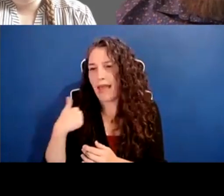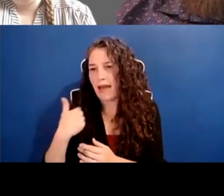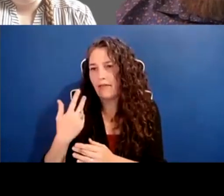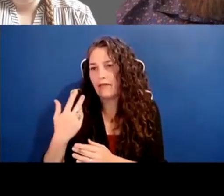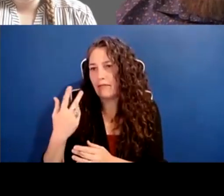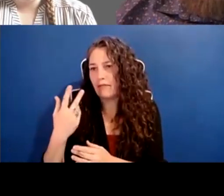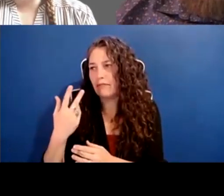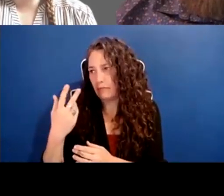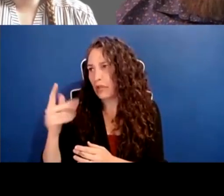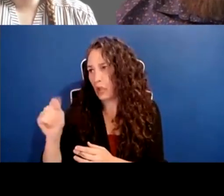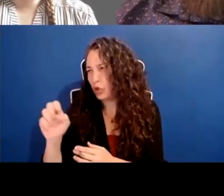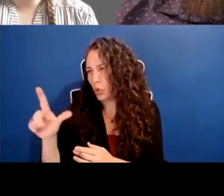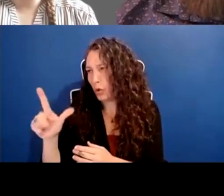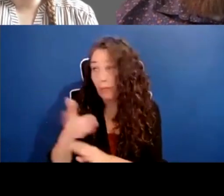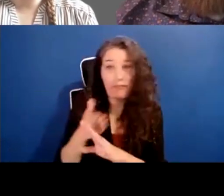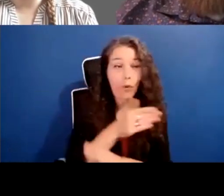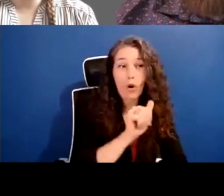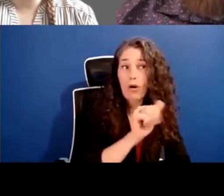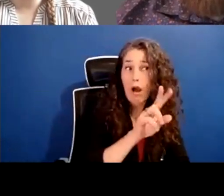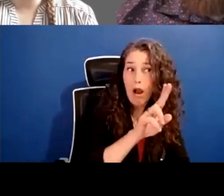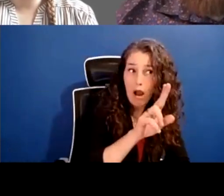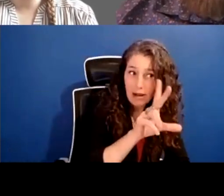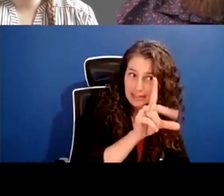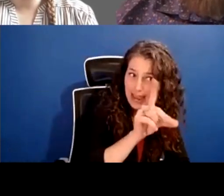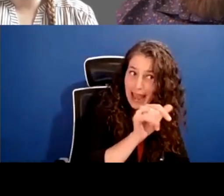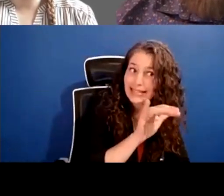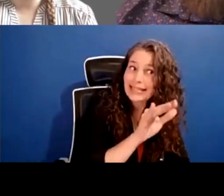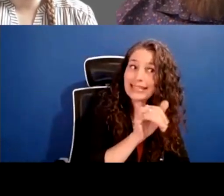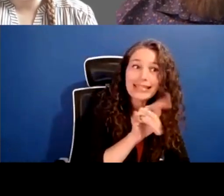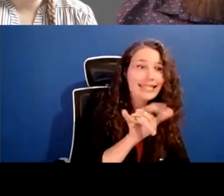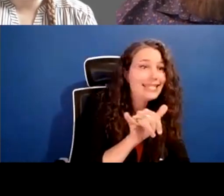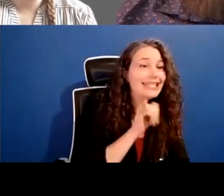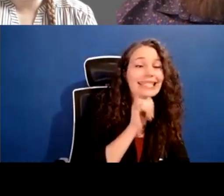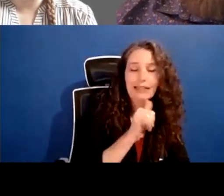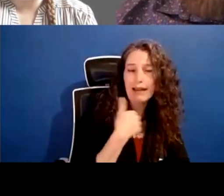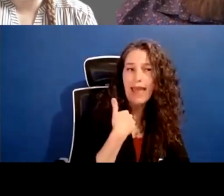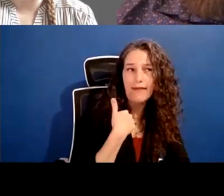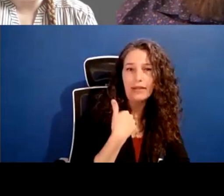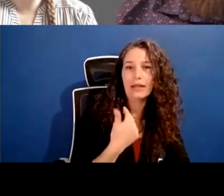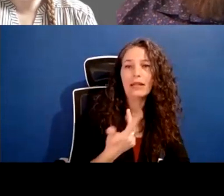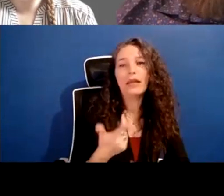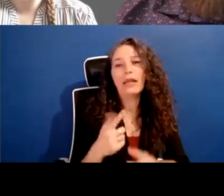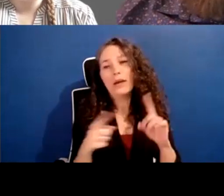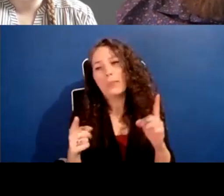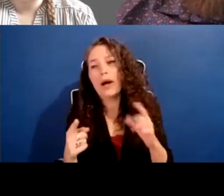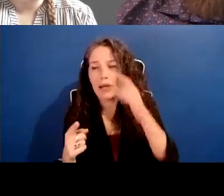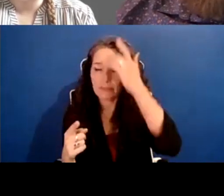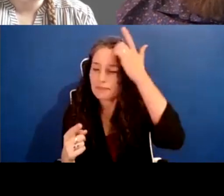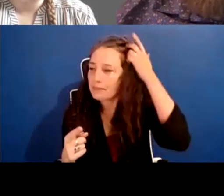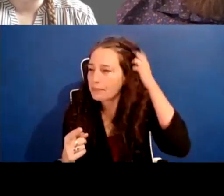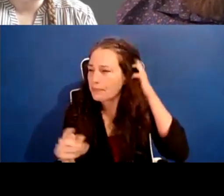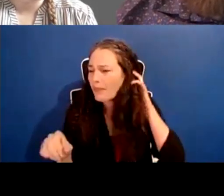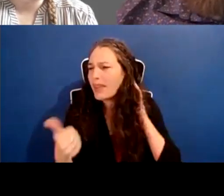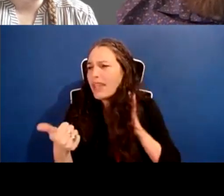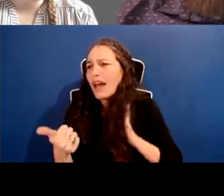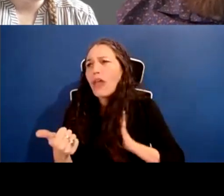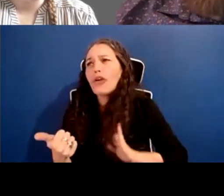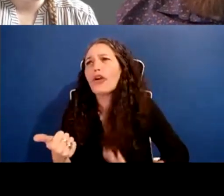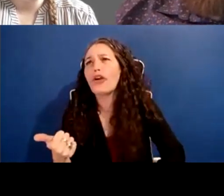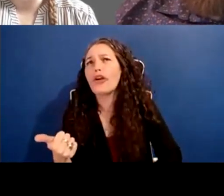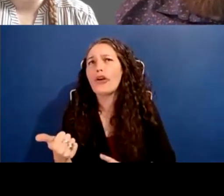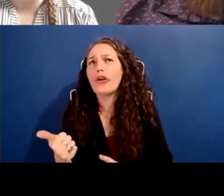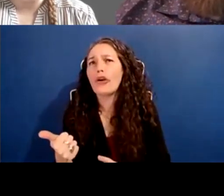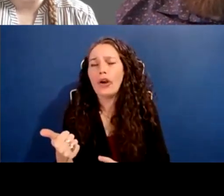I can't really speak to the other things because I was only involved in the recording and editing step, and then